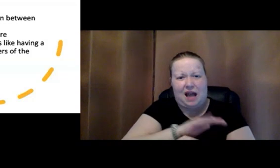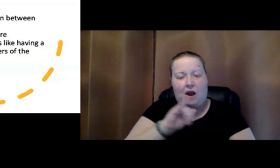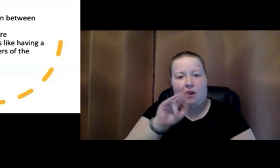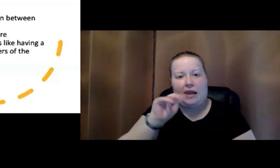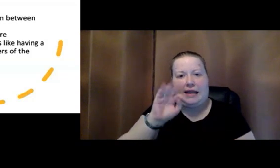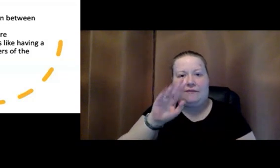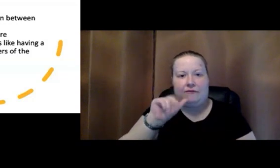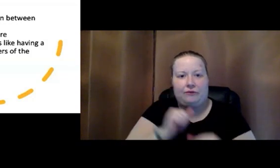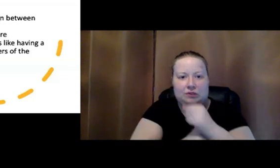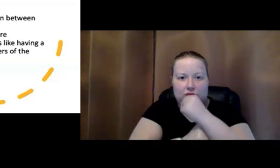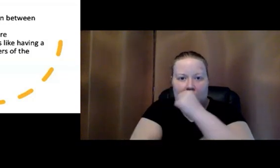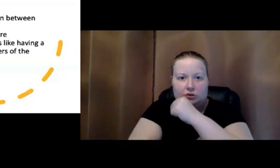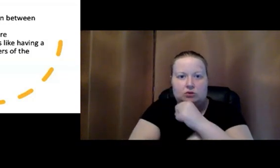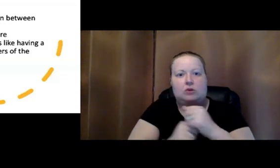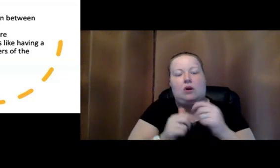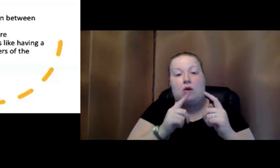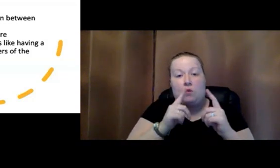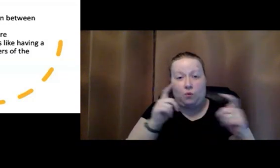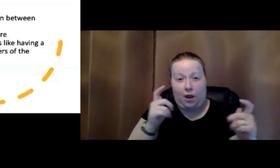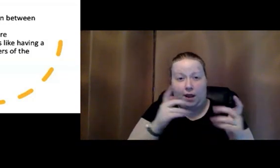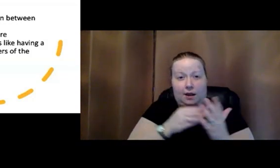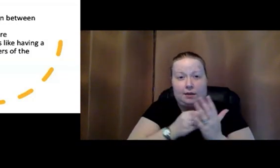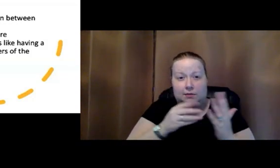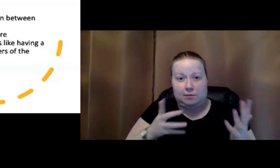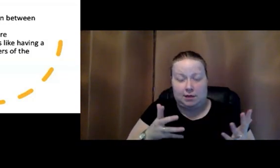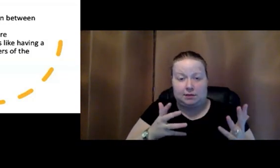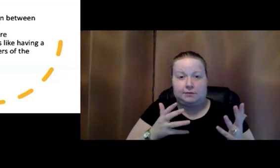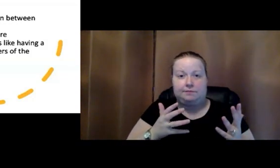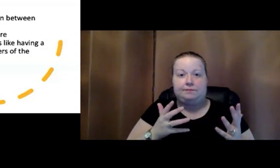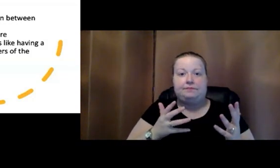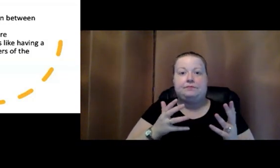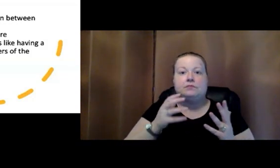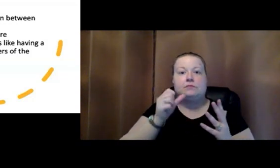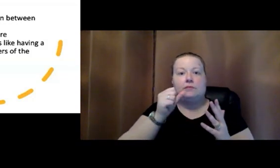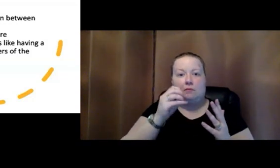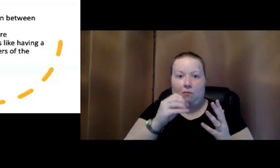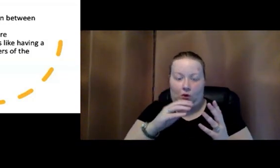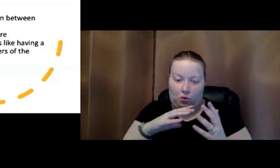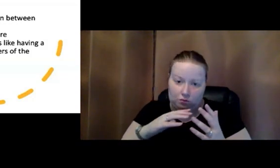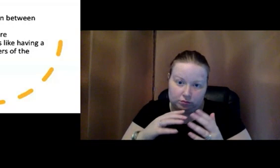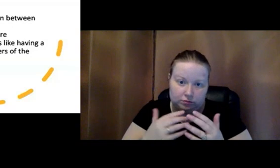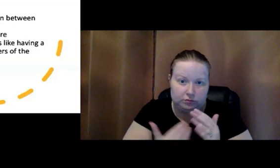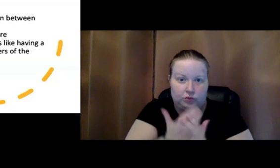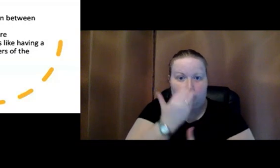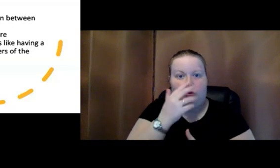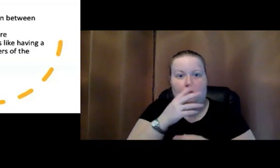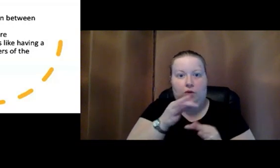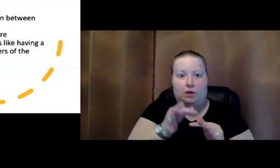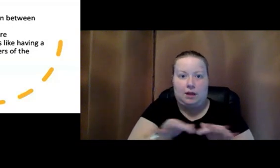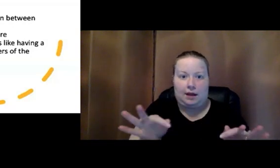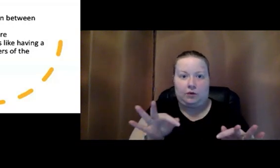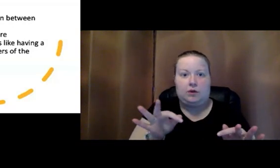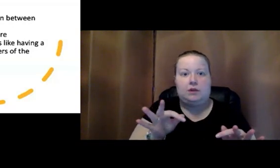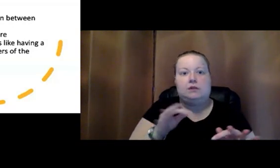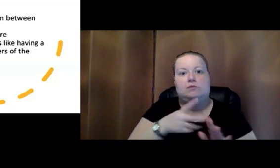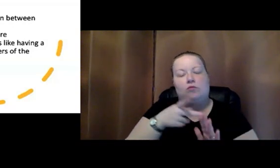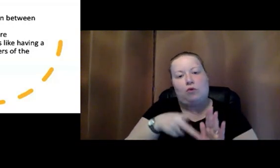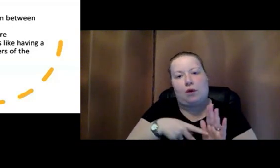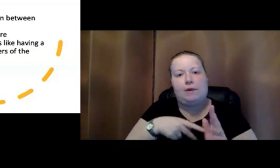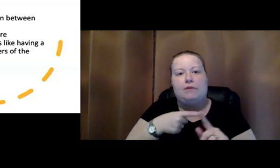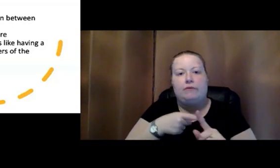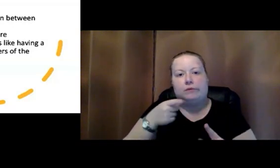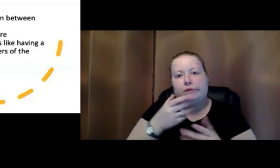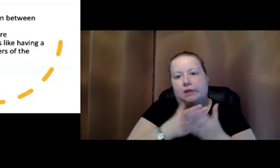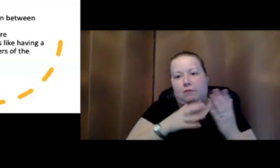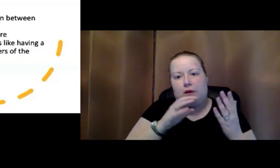order to manage it. So we make a new block language, all the documentation is brand new. We make a new programming language from some